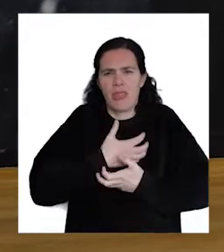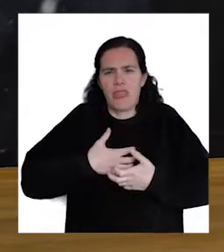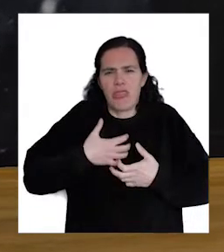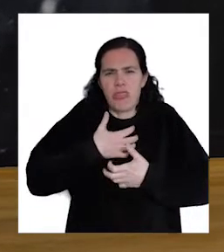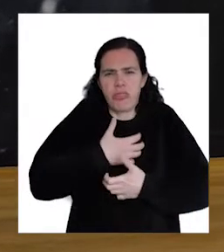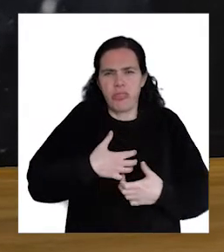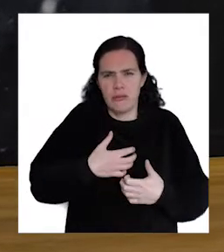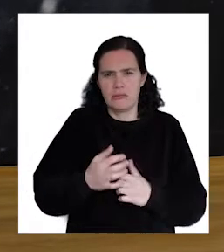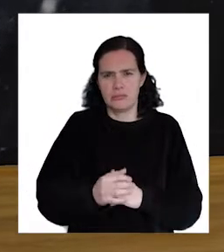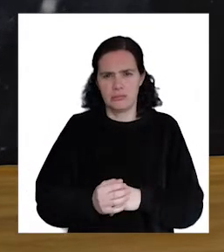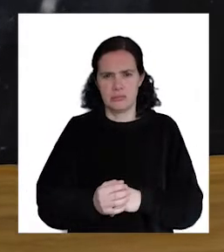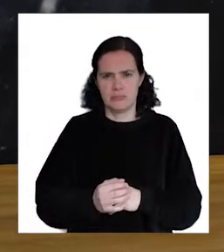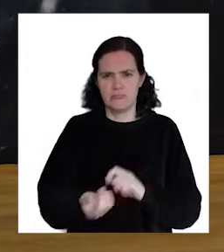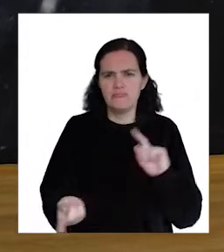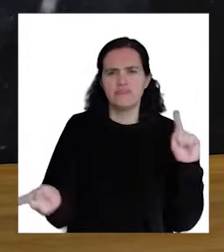disturbing,